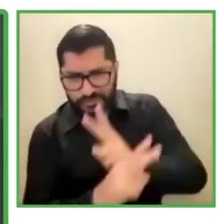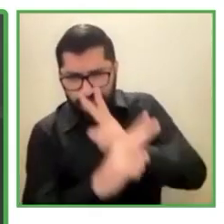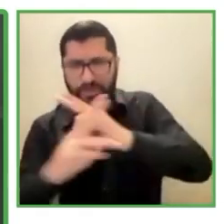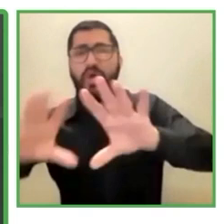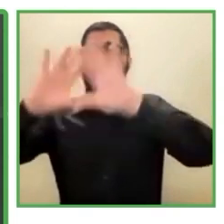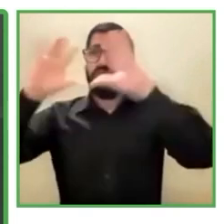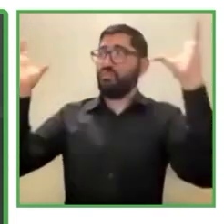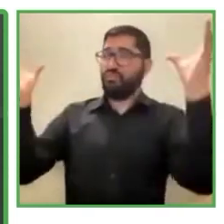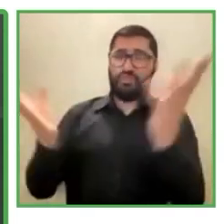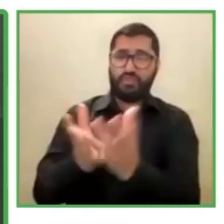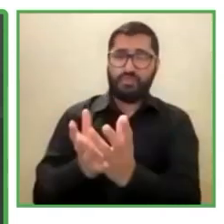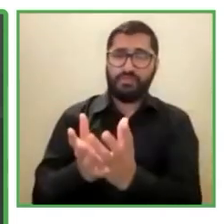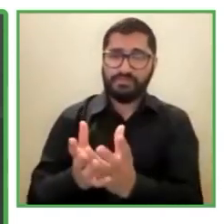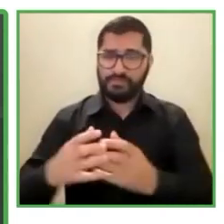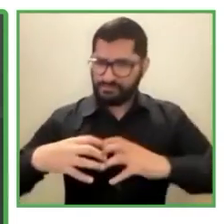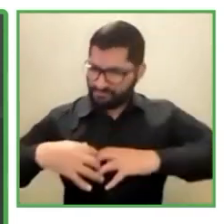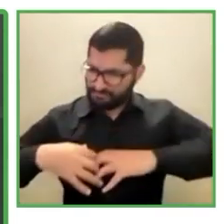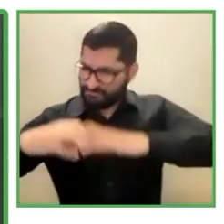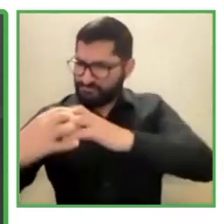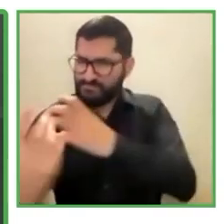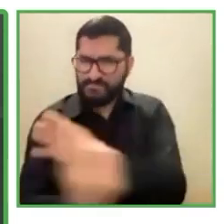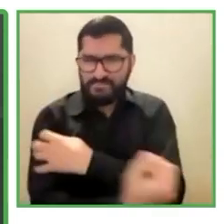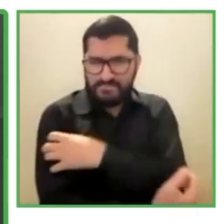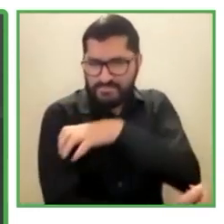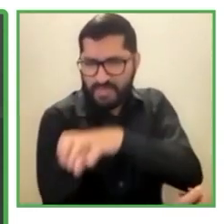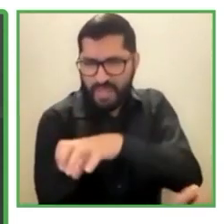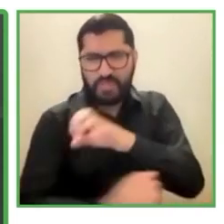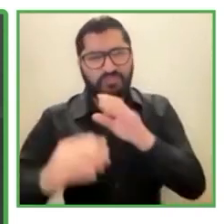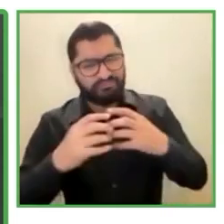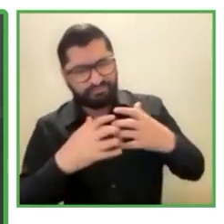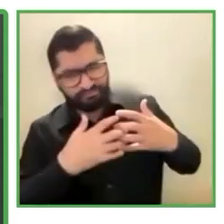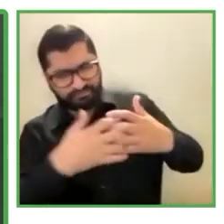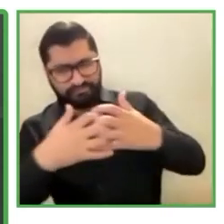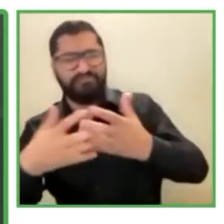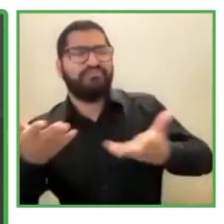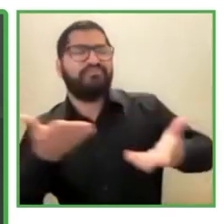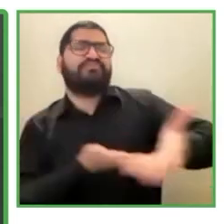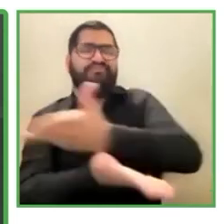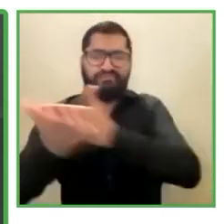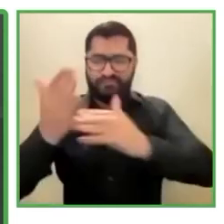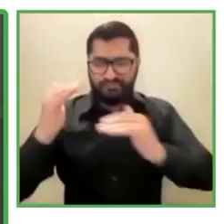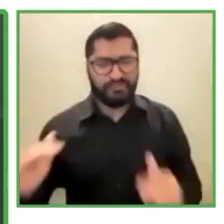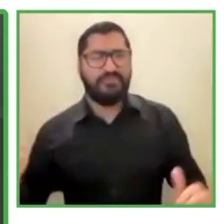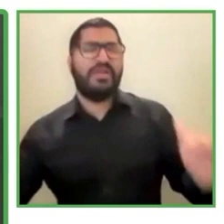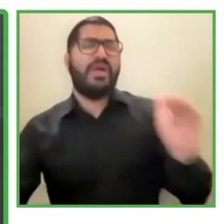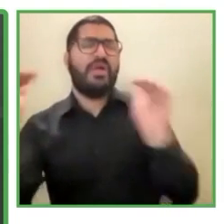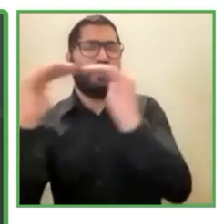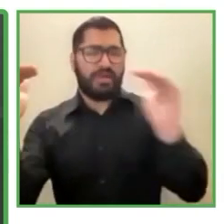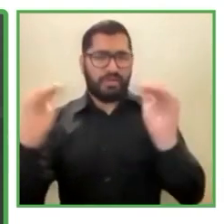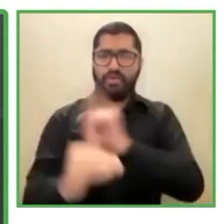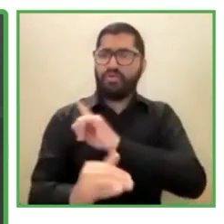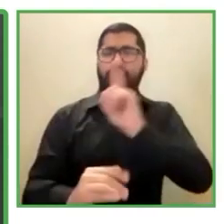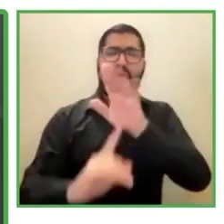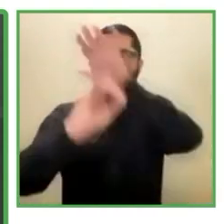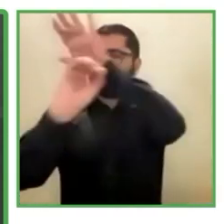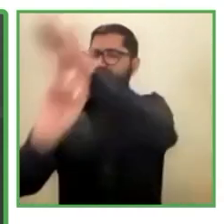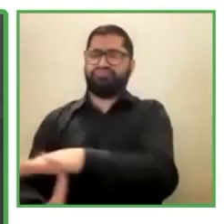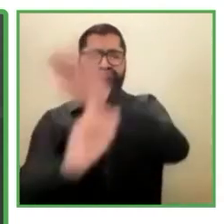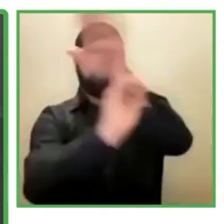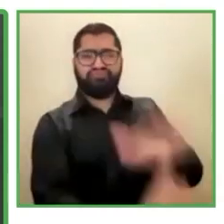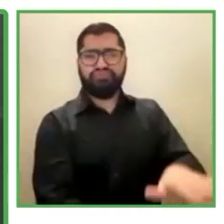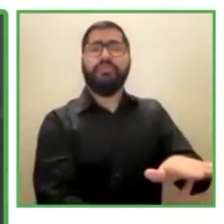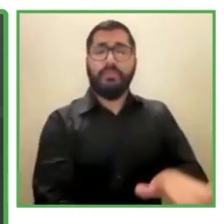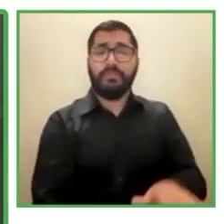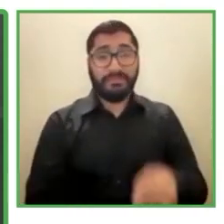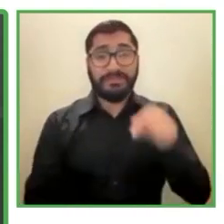global welfare, that have specific foundations for social welfare and others.